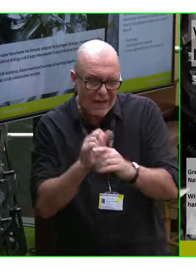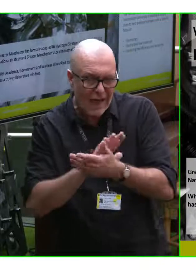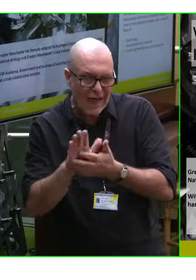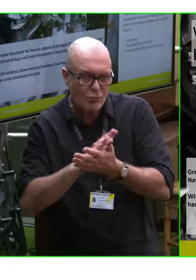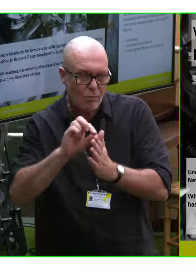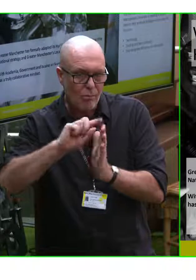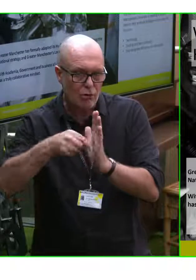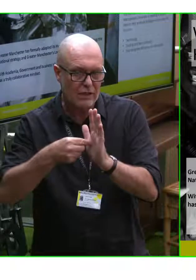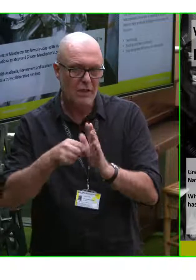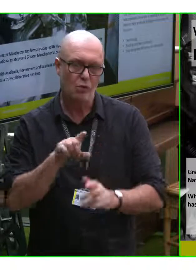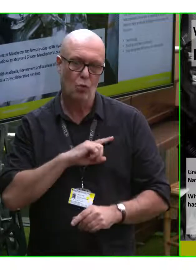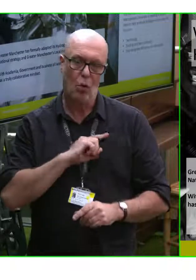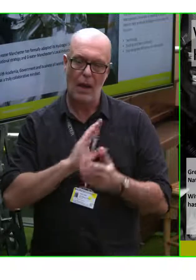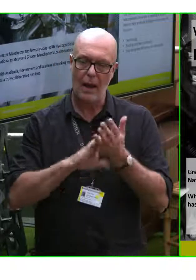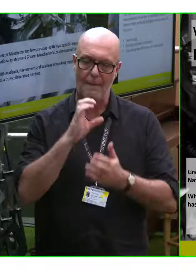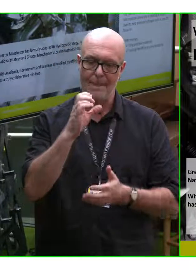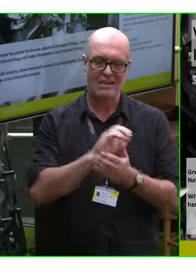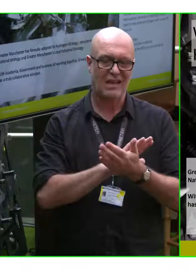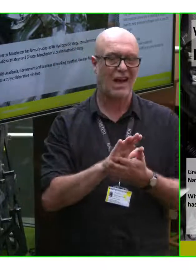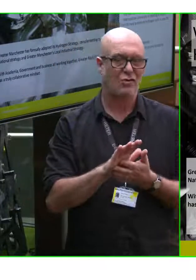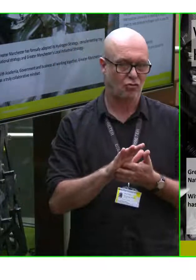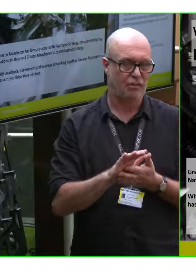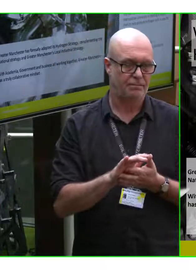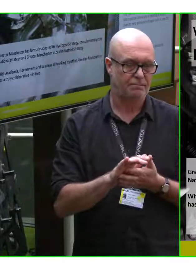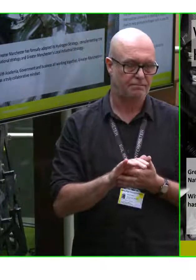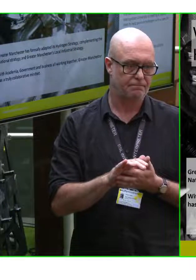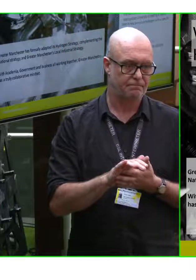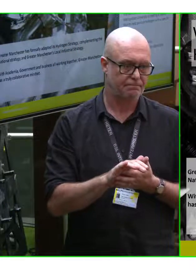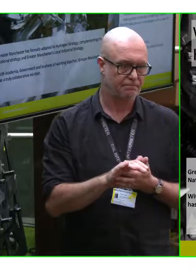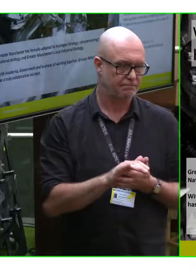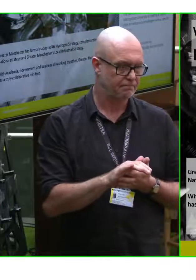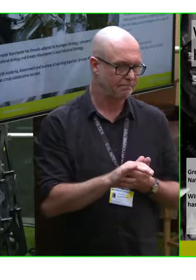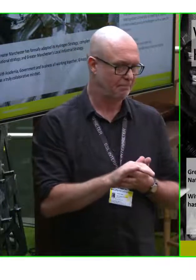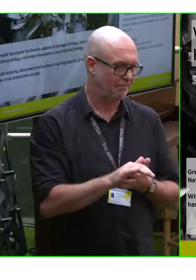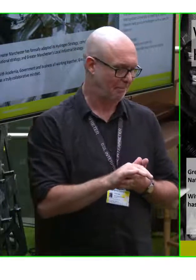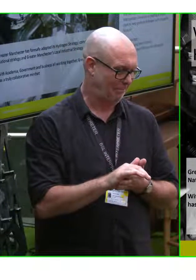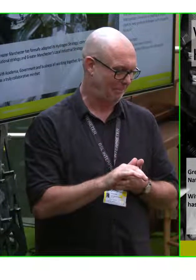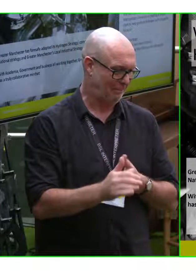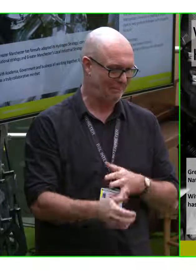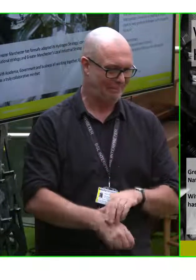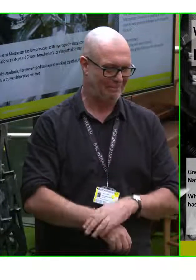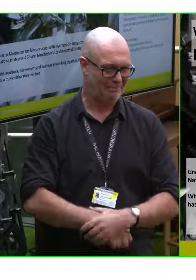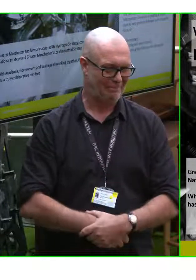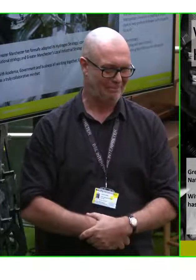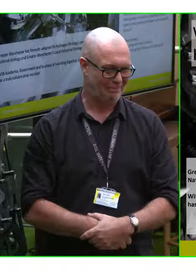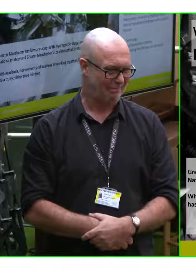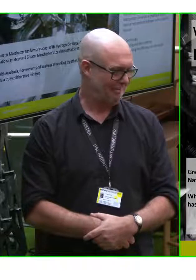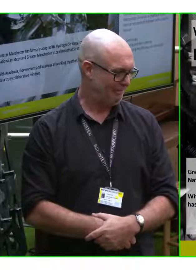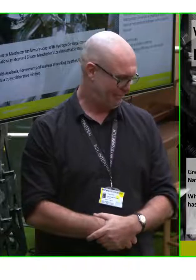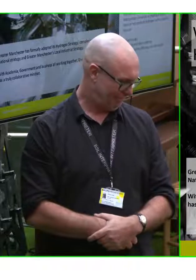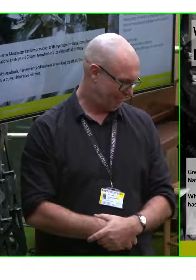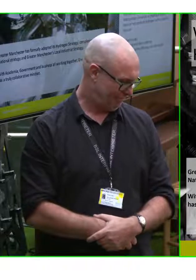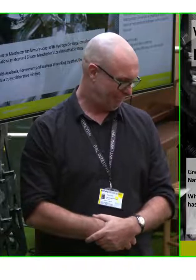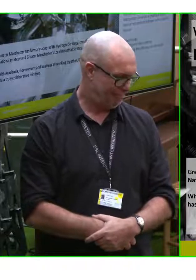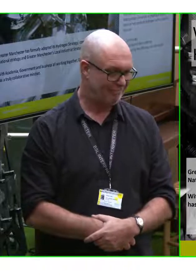So why Manchester Hydrogen? That's one of our researchers, he's fantastic. What do we specifically do within the Fuel Cell